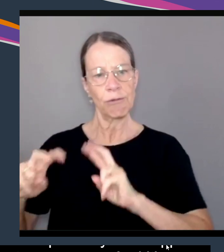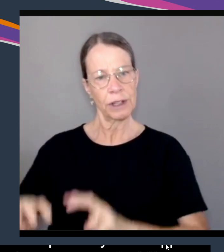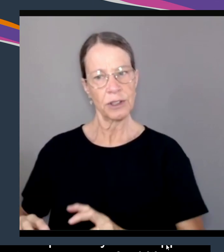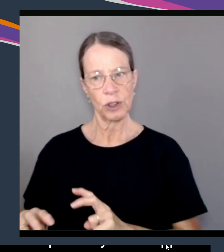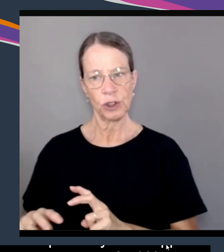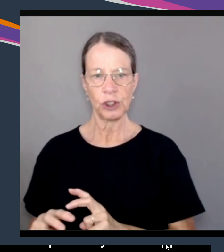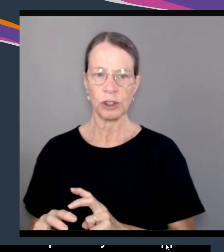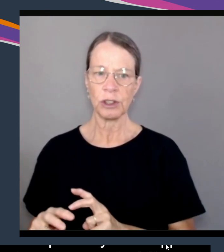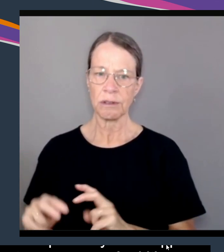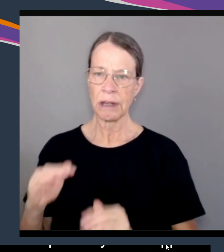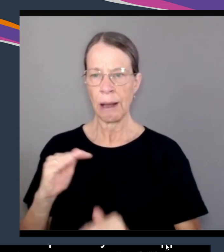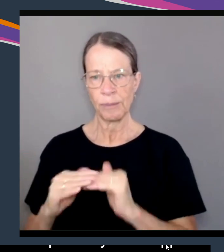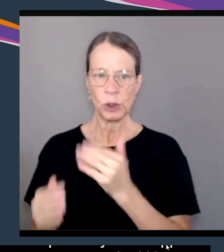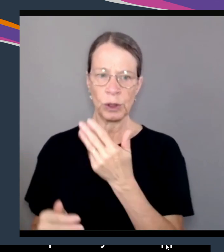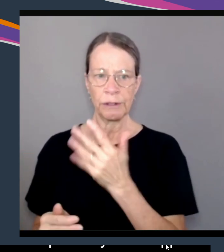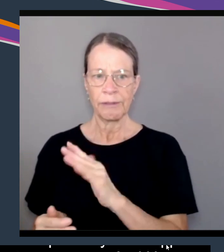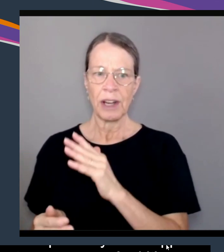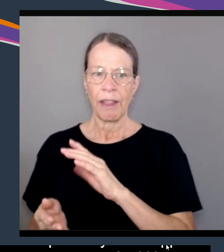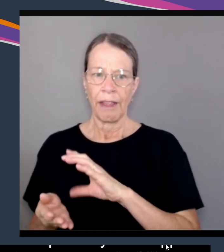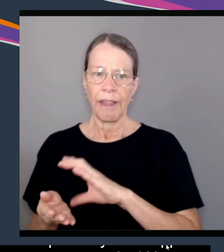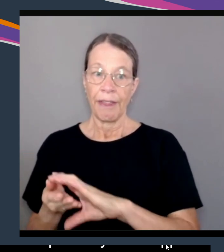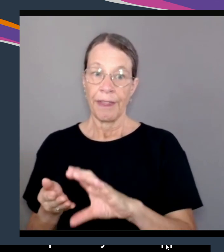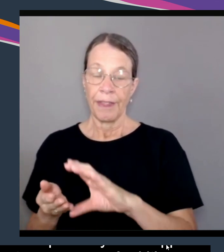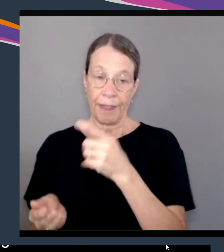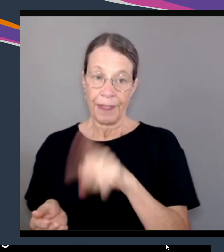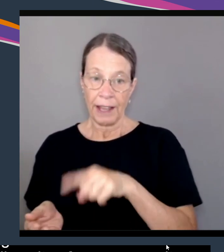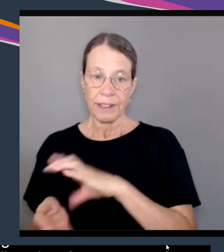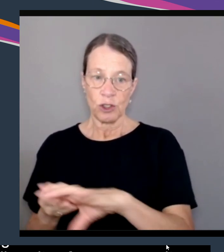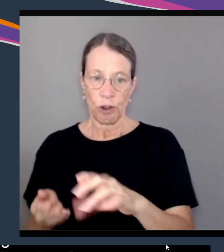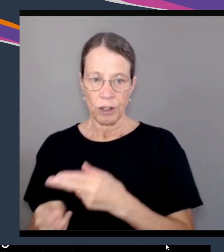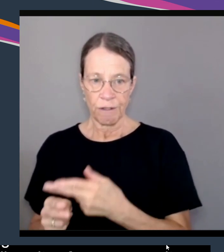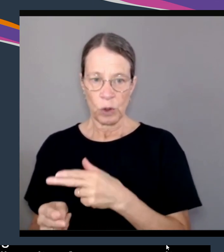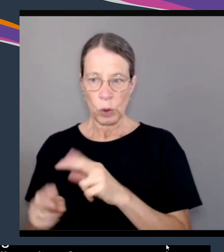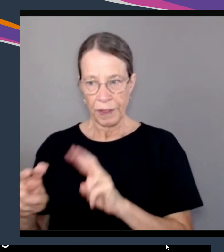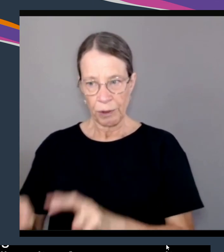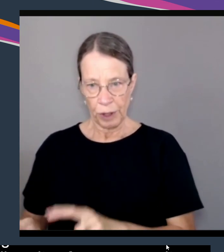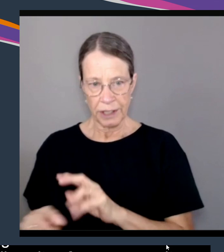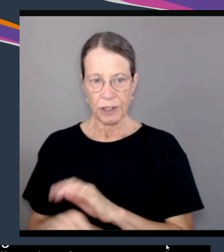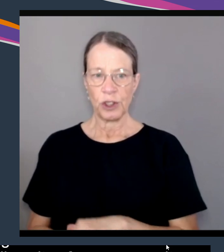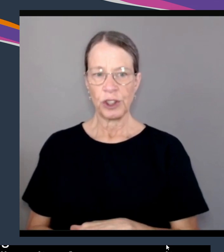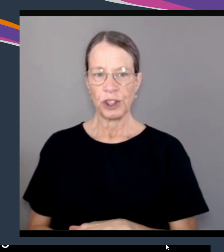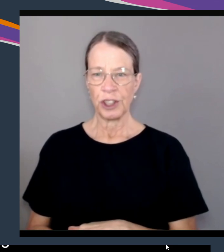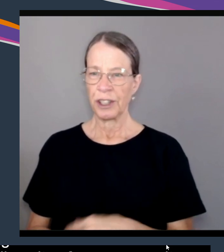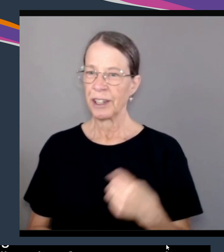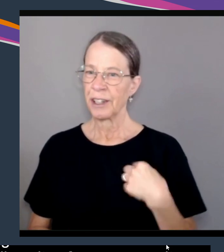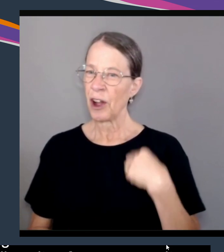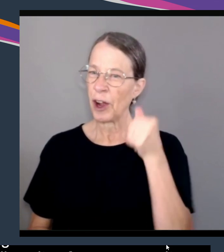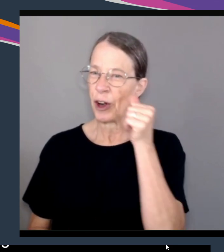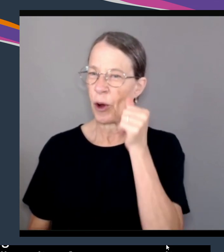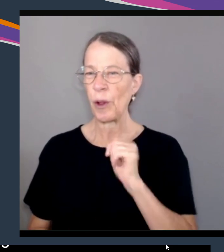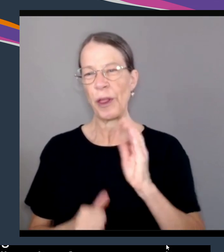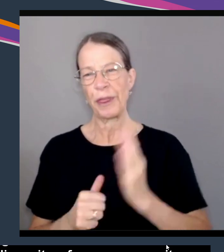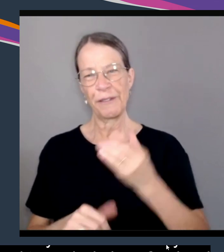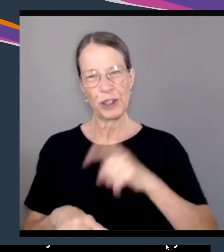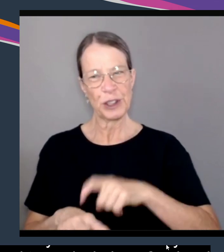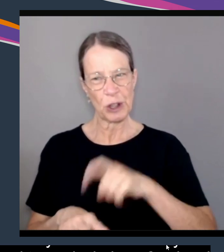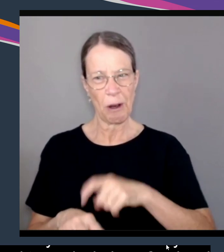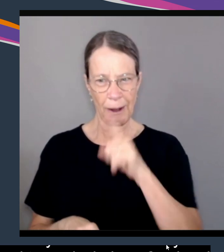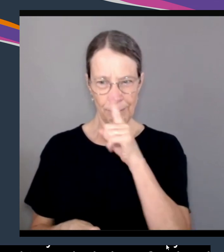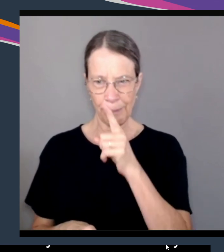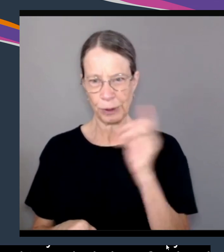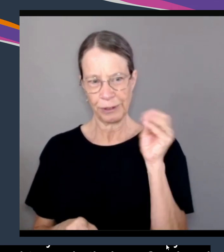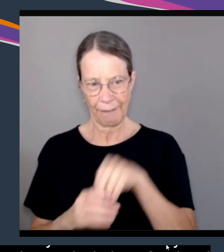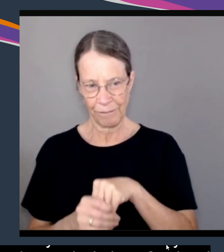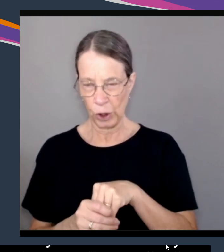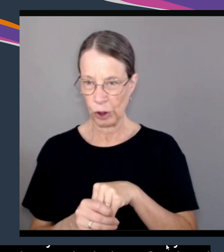and their professional development. And I know the first intake for this program generated a very high level of interest and that Mary will announce